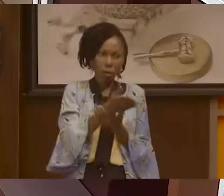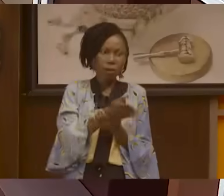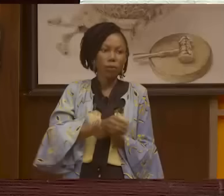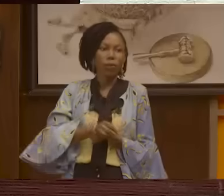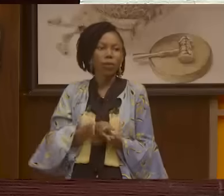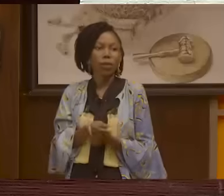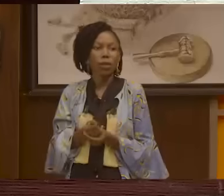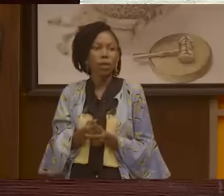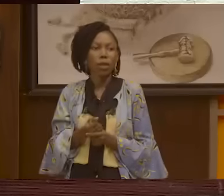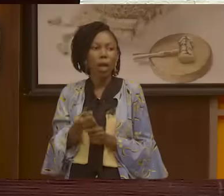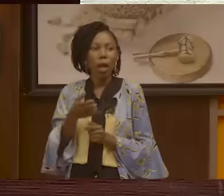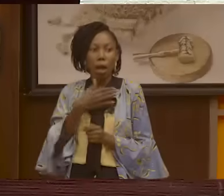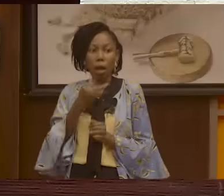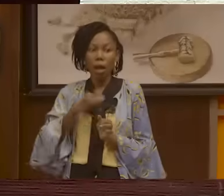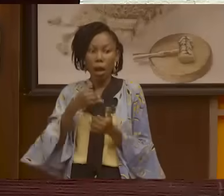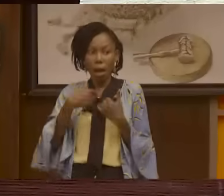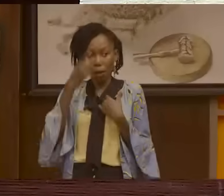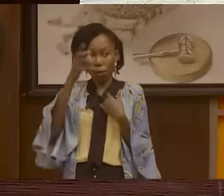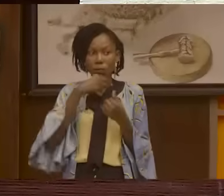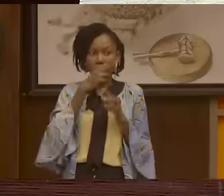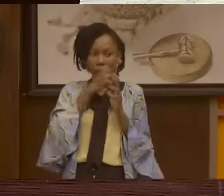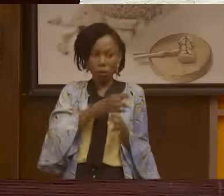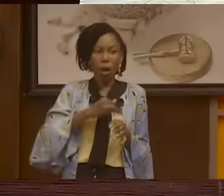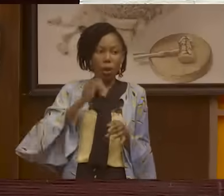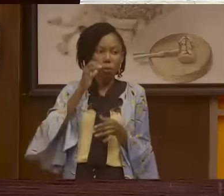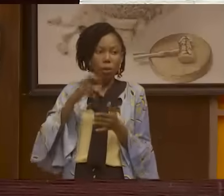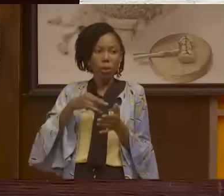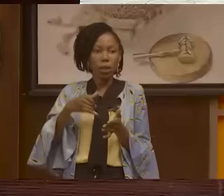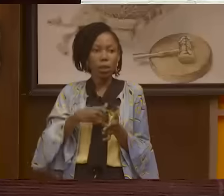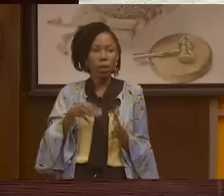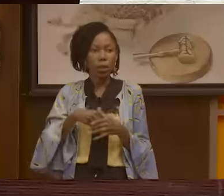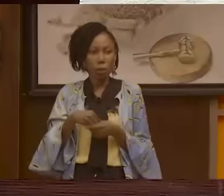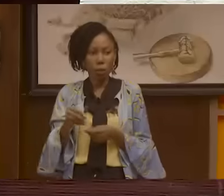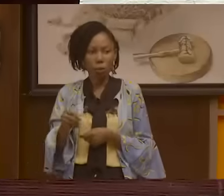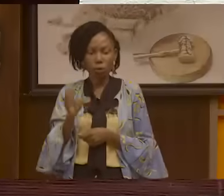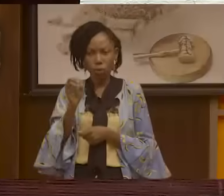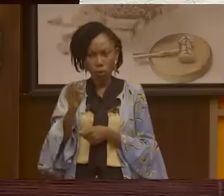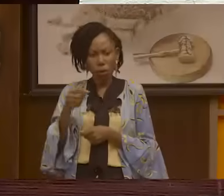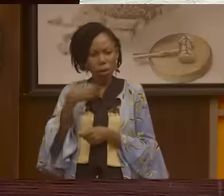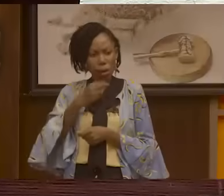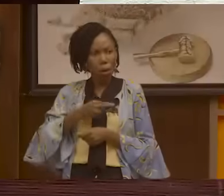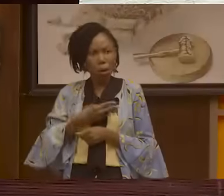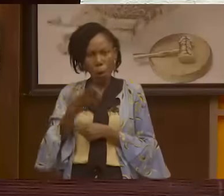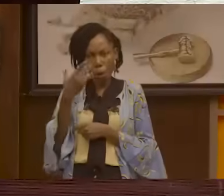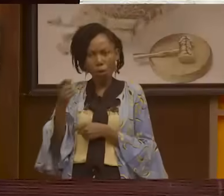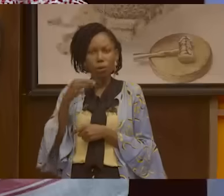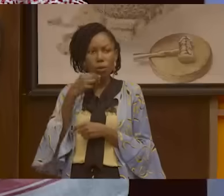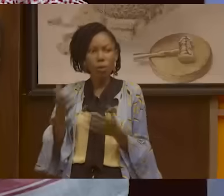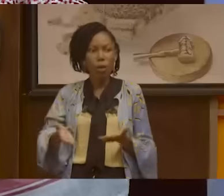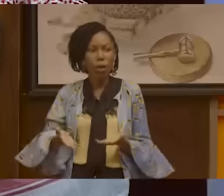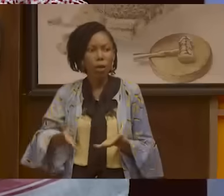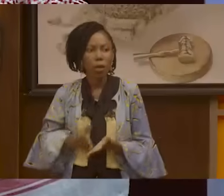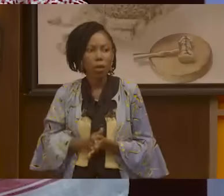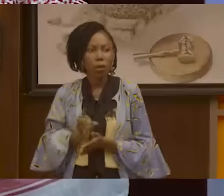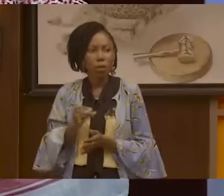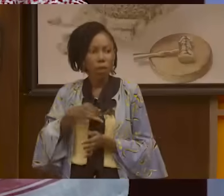Yes, ma'am. And I have his response to that, which I'm going to read out. Yes, ma'am. So I want you to state why you are in court today. Okay, so that I can